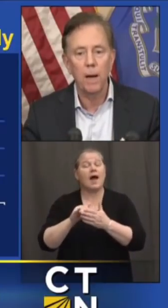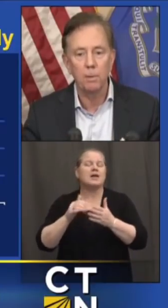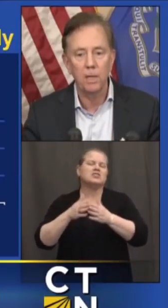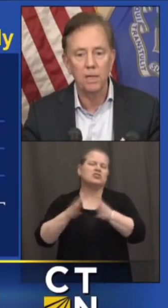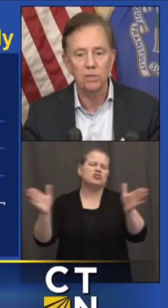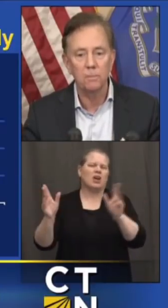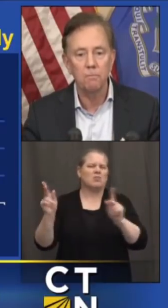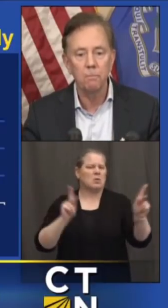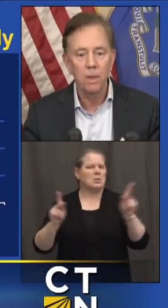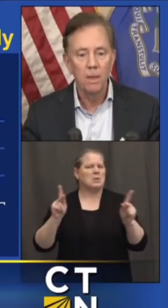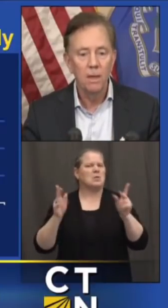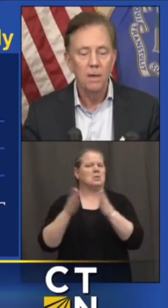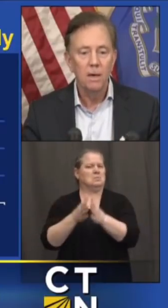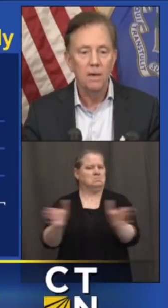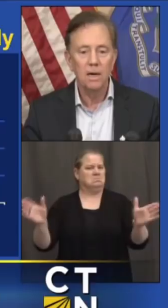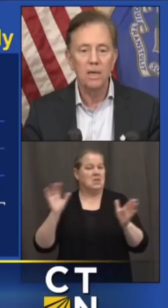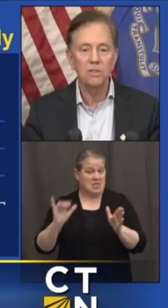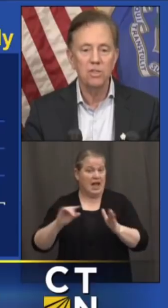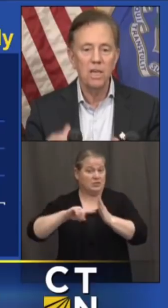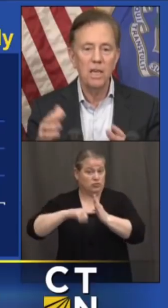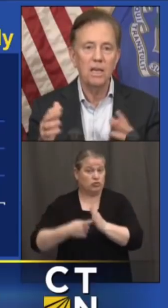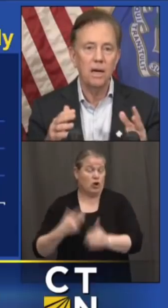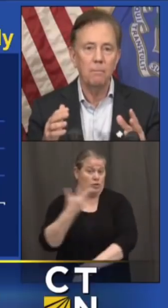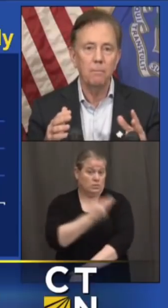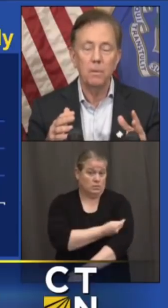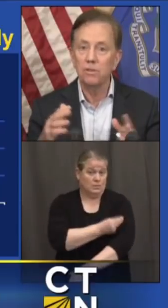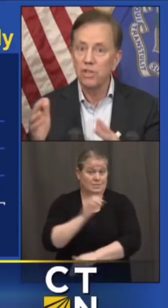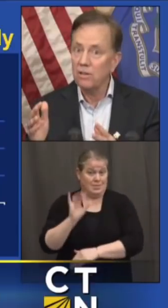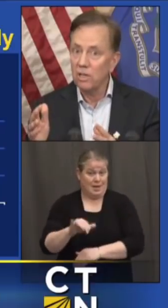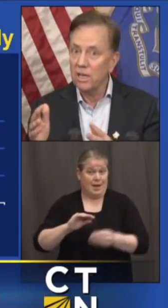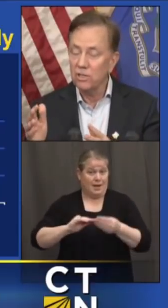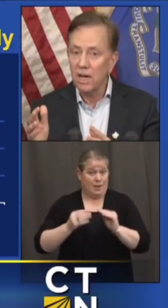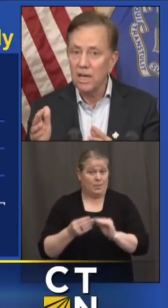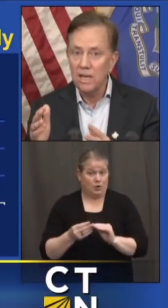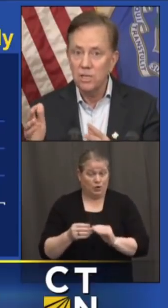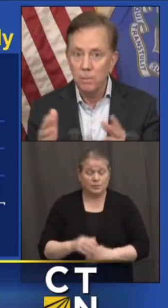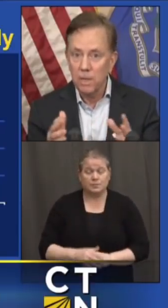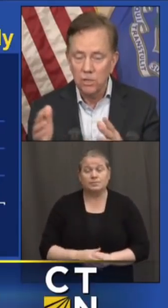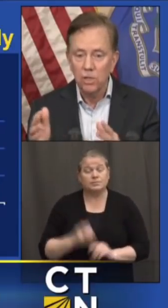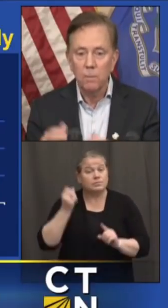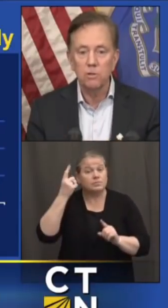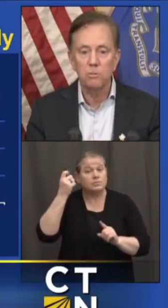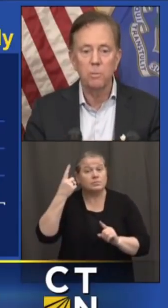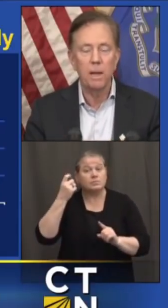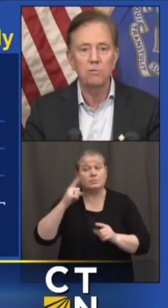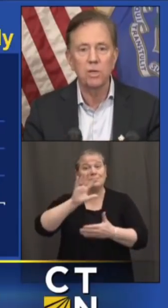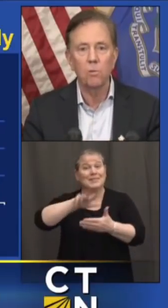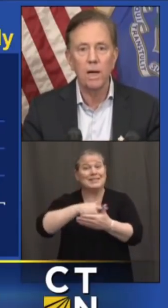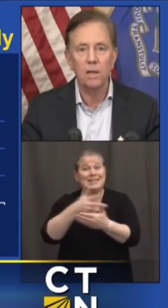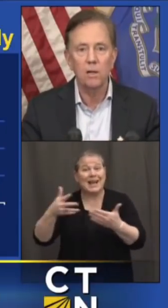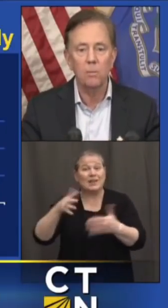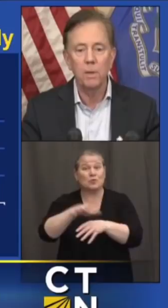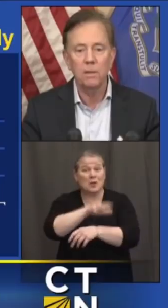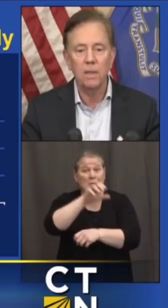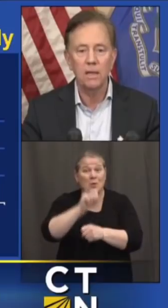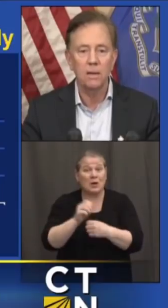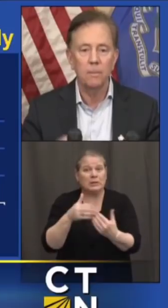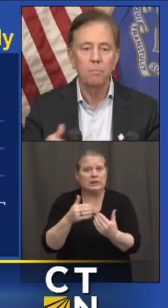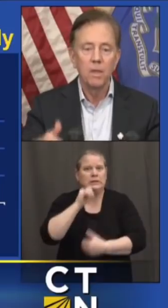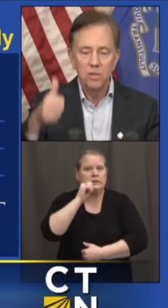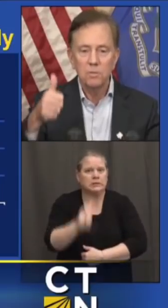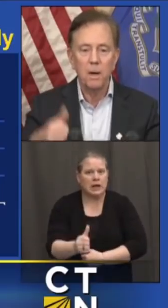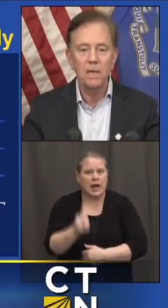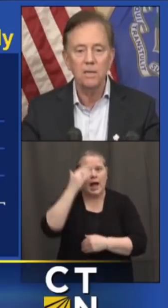general population. You can see scheduling is not easy because the numbers have been bouncing around a little bit.